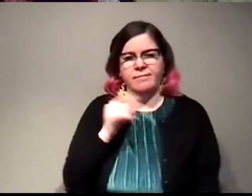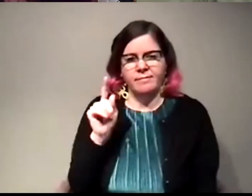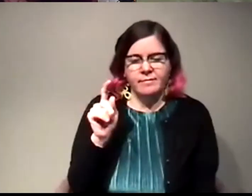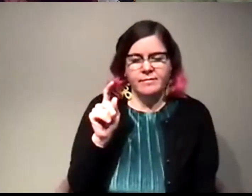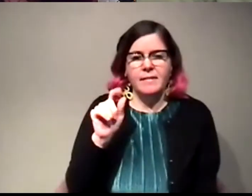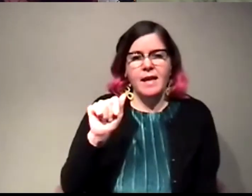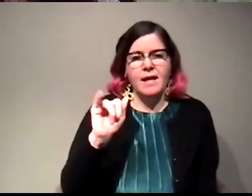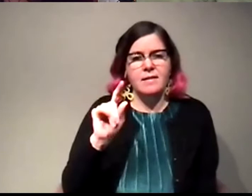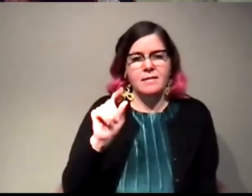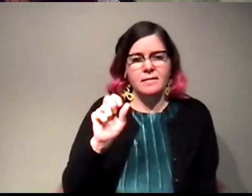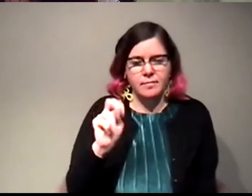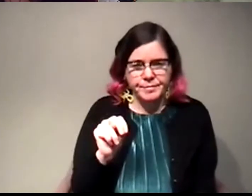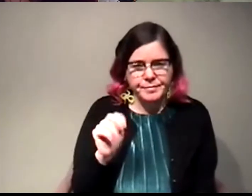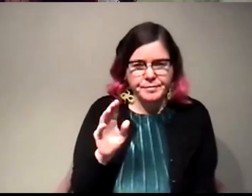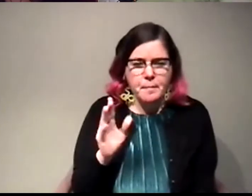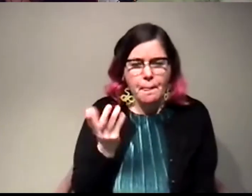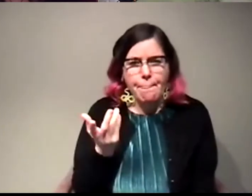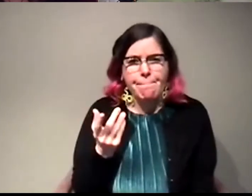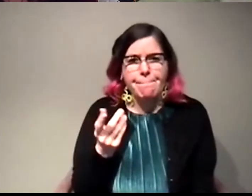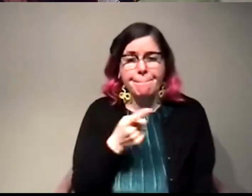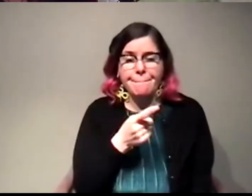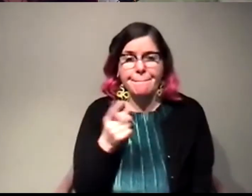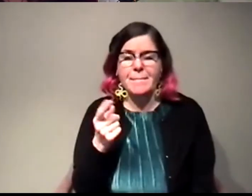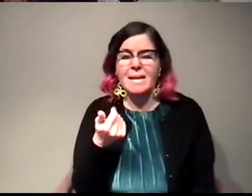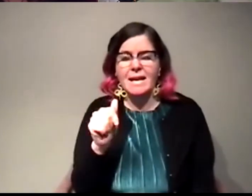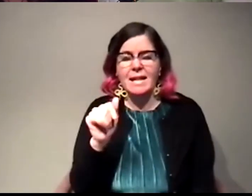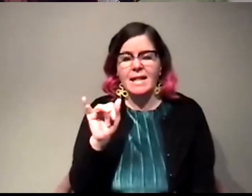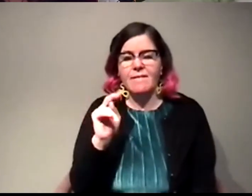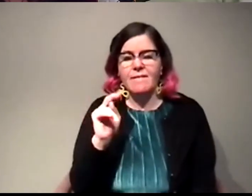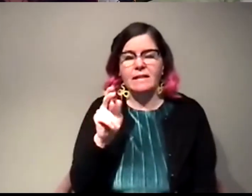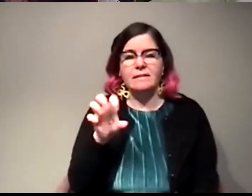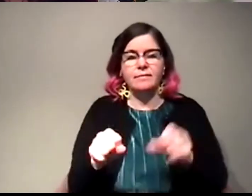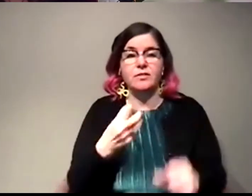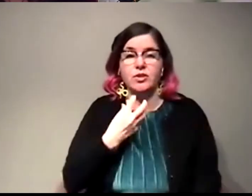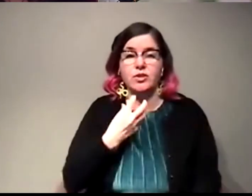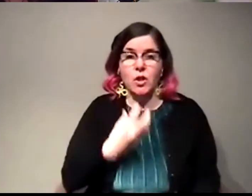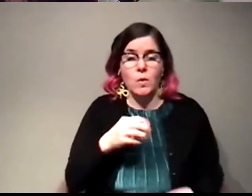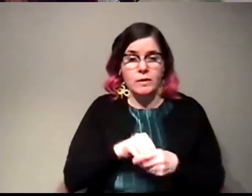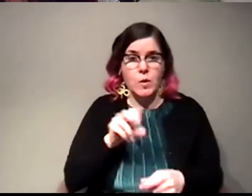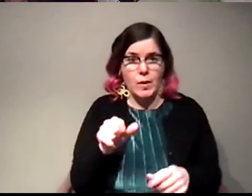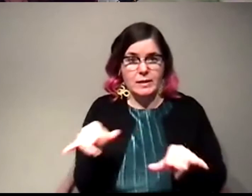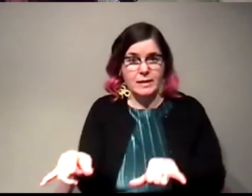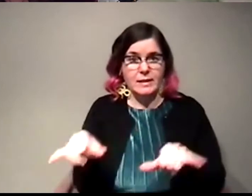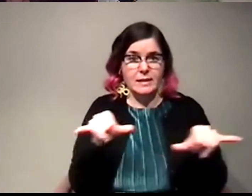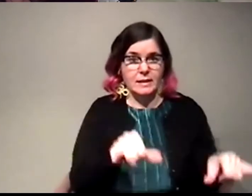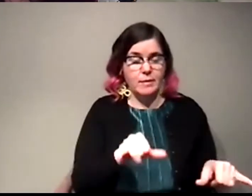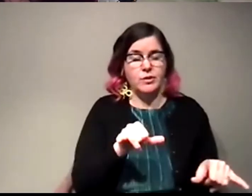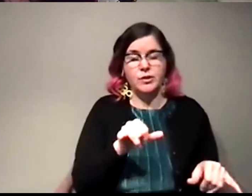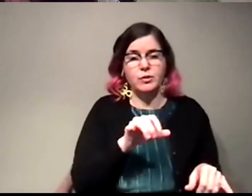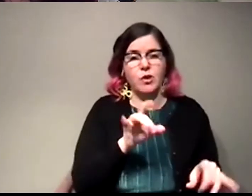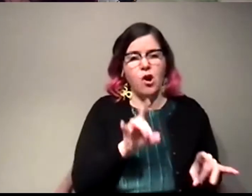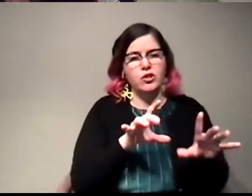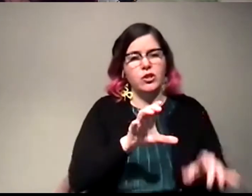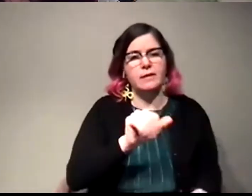Aiden. Are there any invasive toads in the US that are similar to Australia's cane toads? There